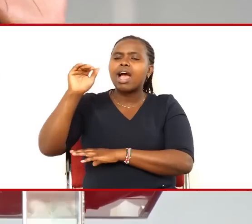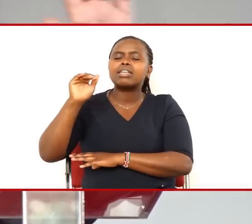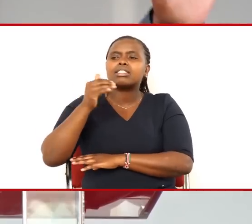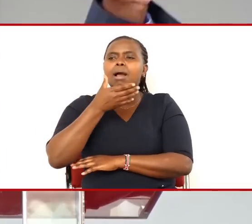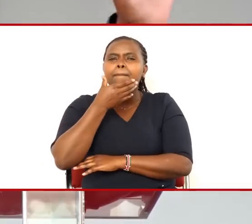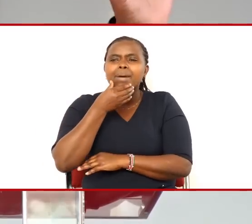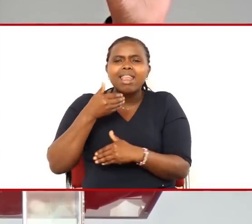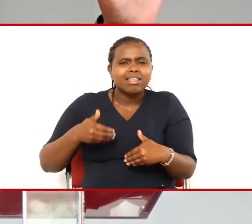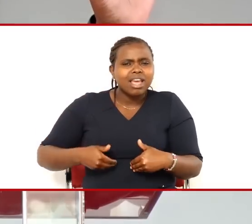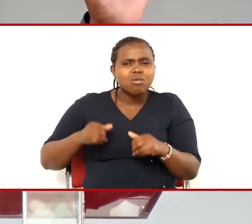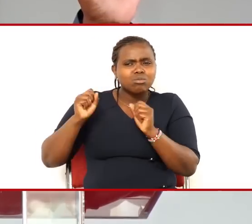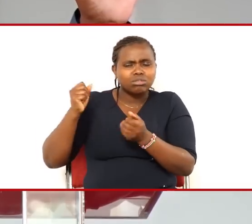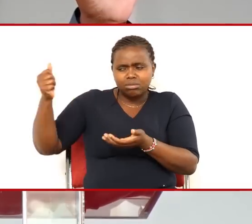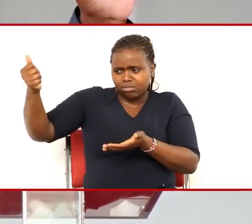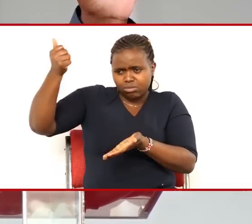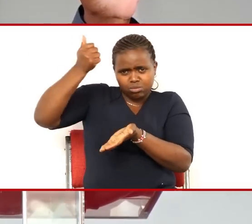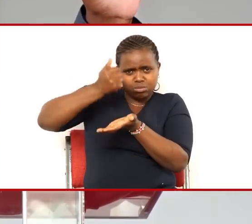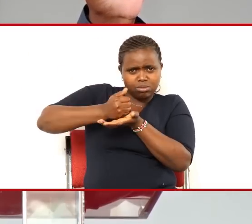please just place me there.